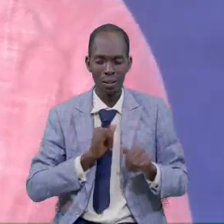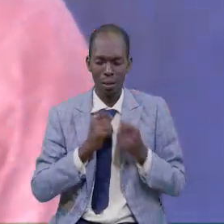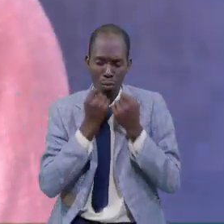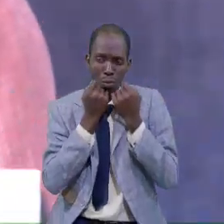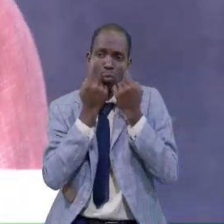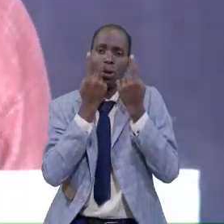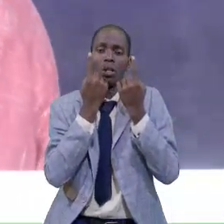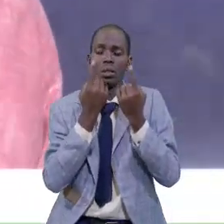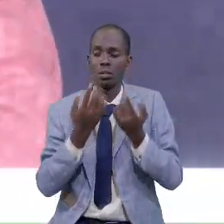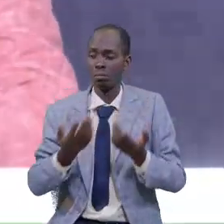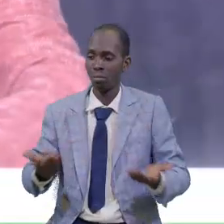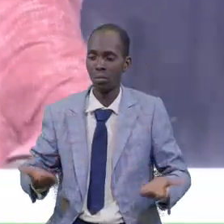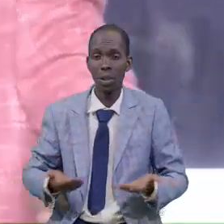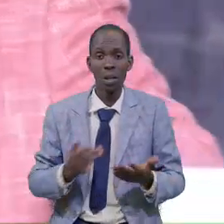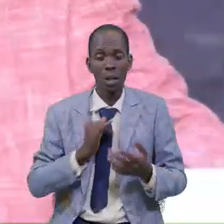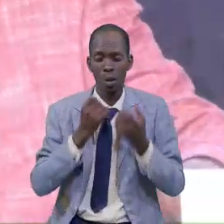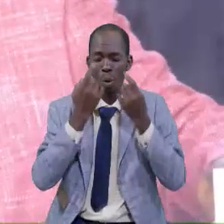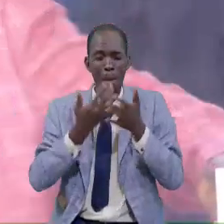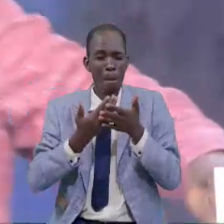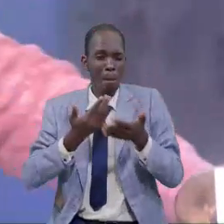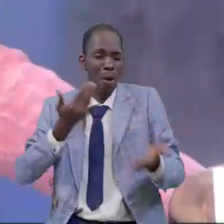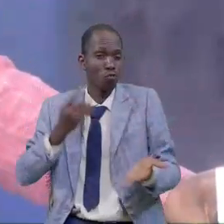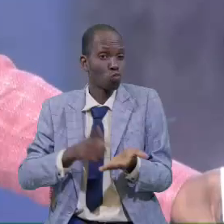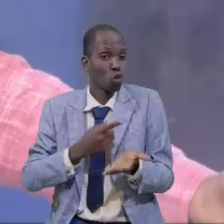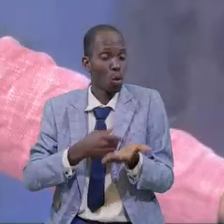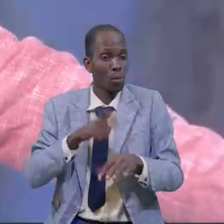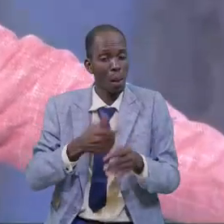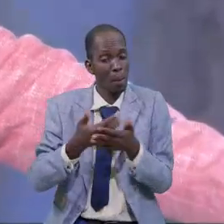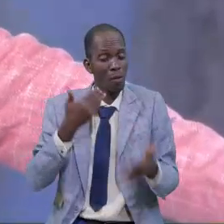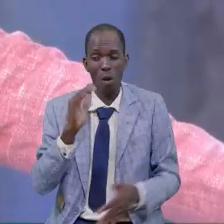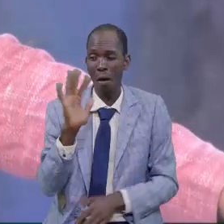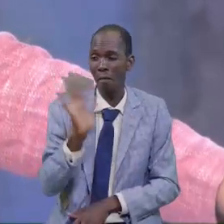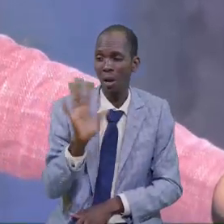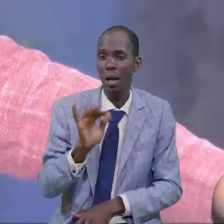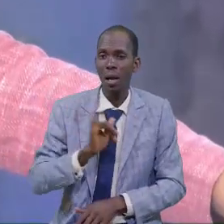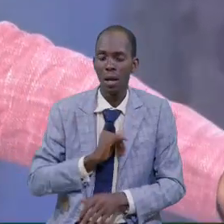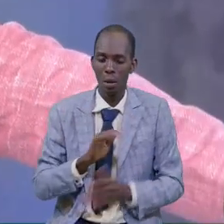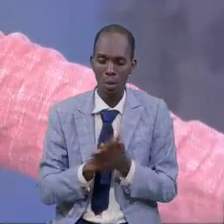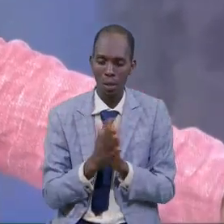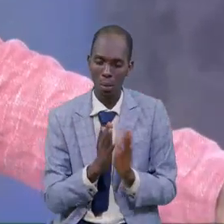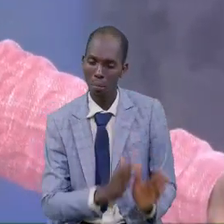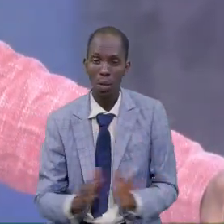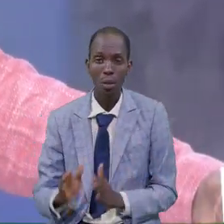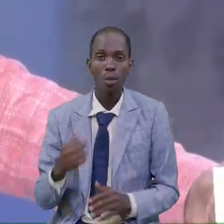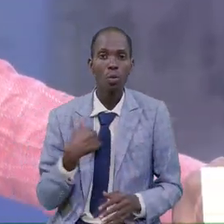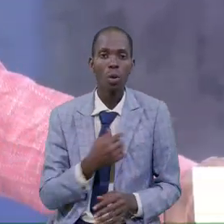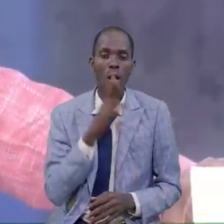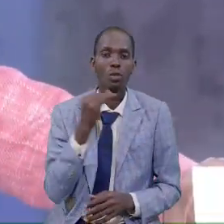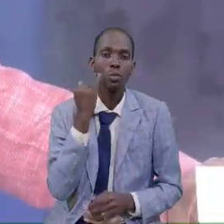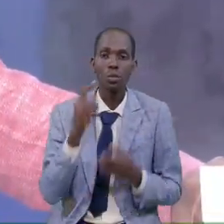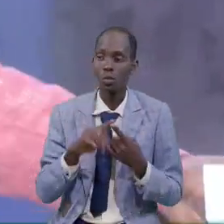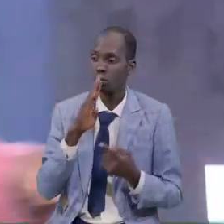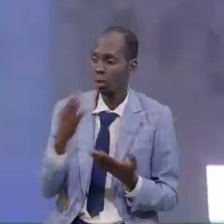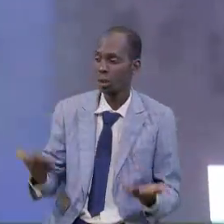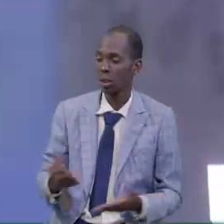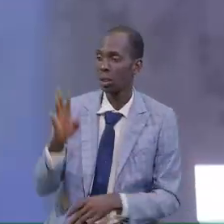before 5 a.m. and I get ready. And we're supposed to be here 7 and I'm here. How